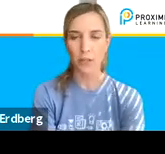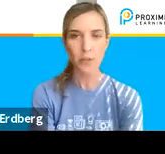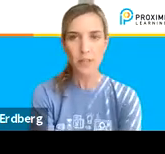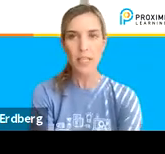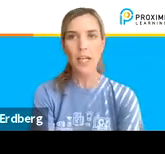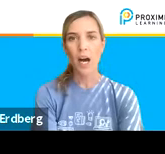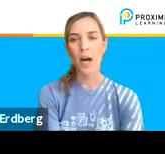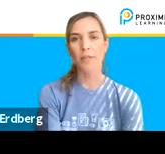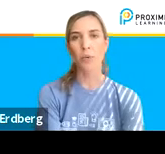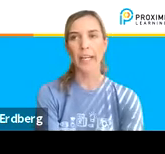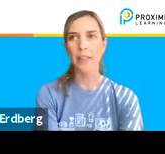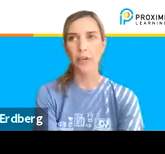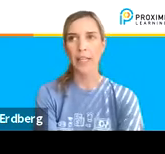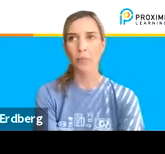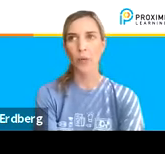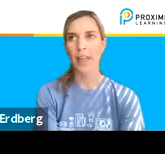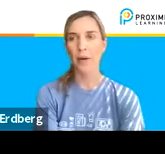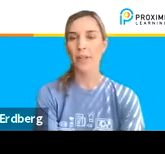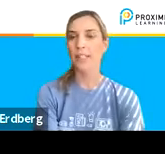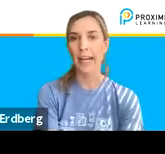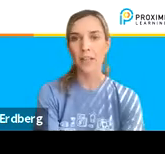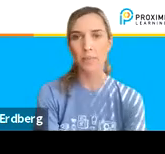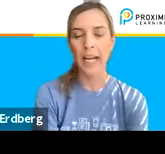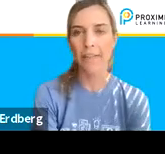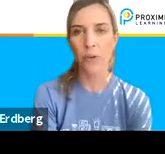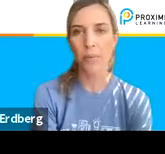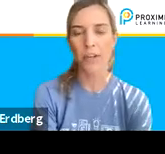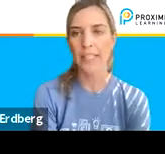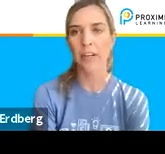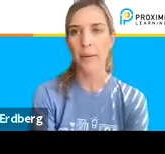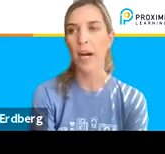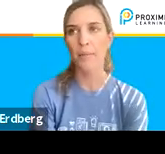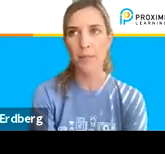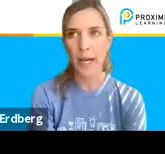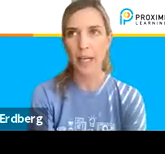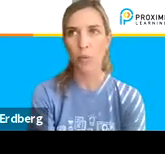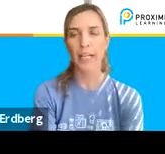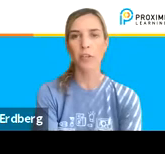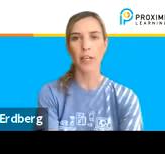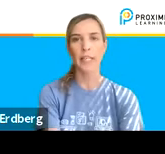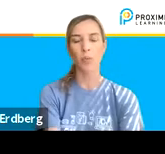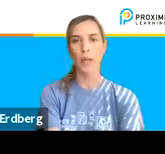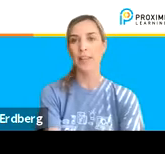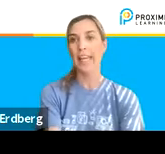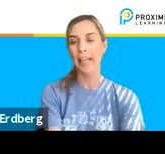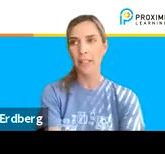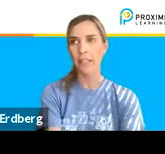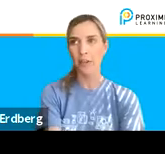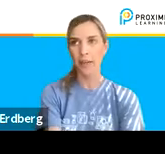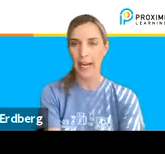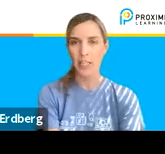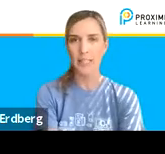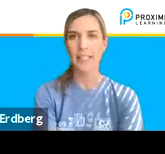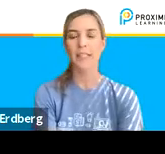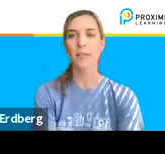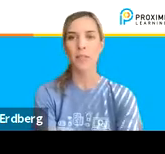that we use. So we're integrated with our sales platform, our CRM HubSpot. We're integrated with Canvas, the